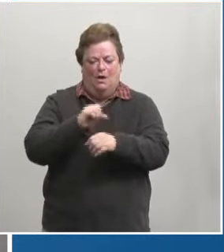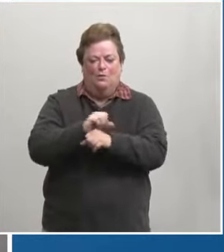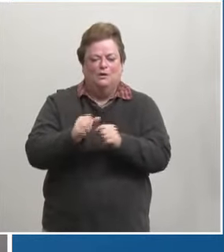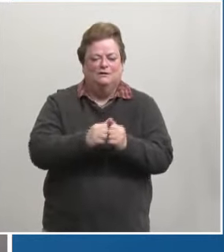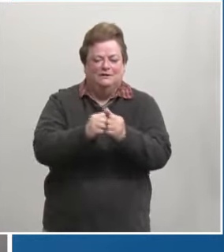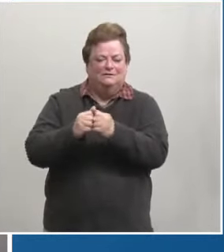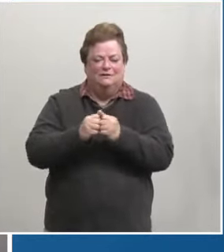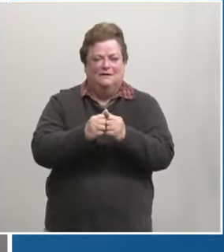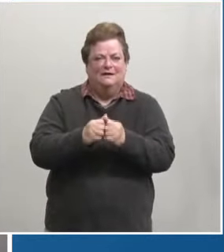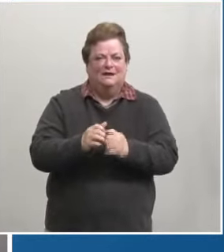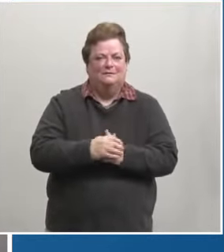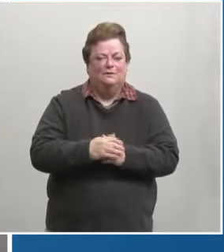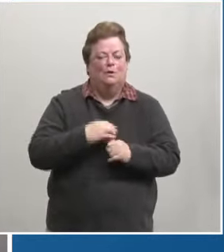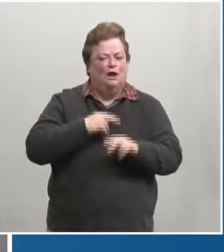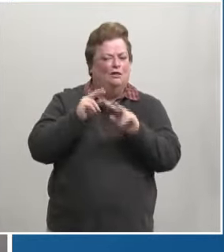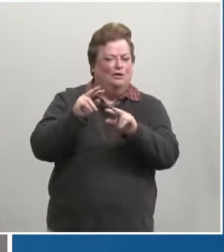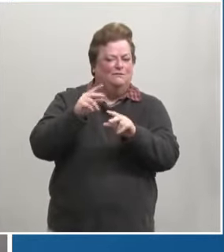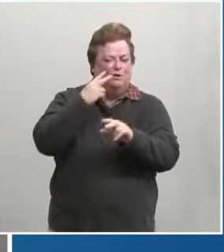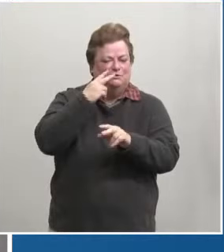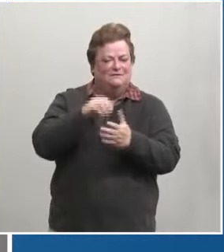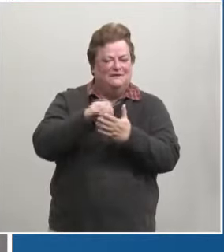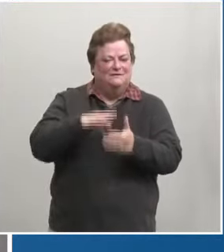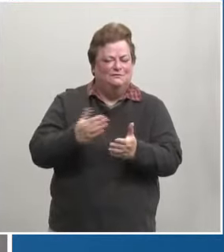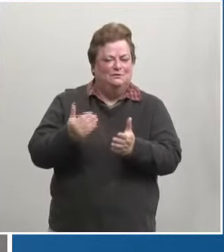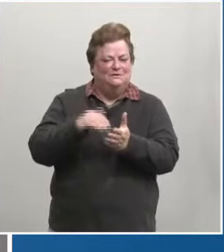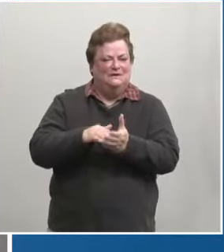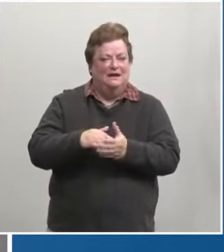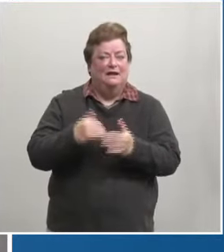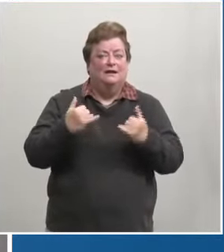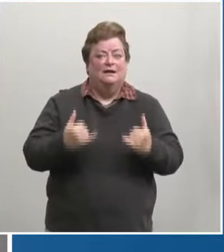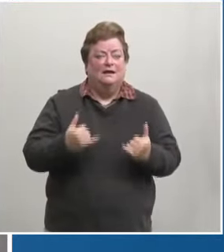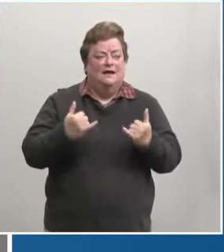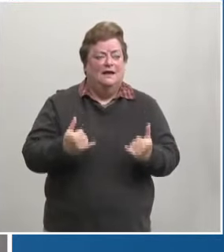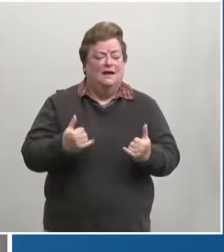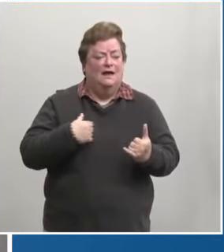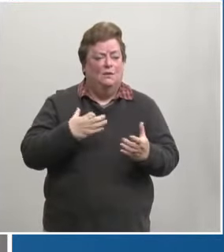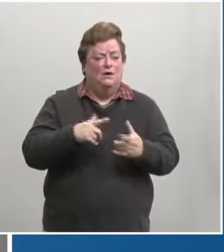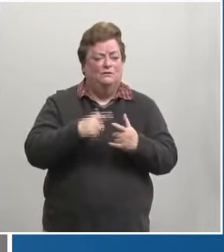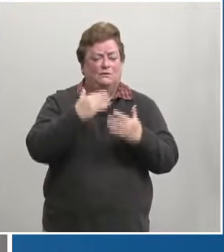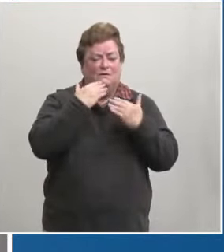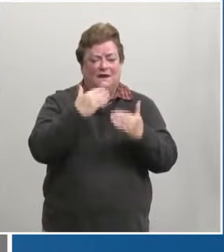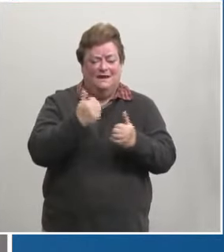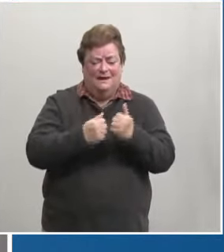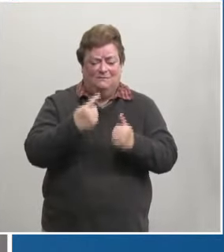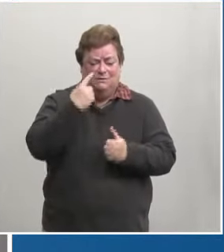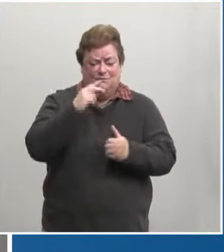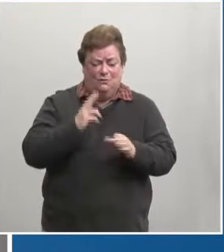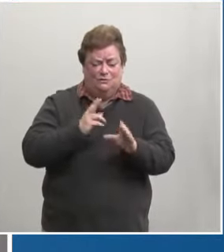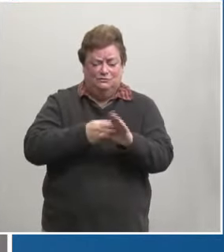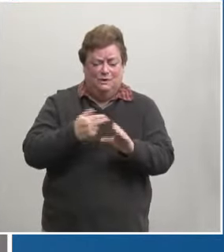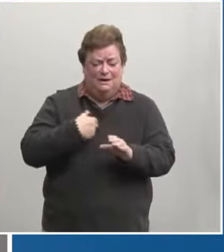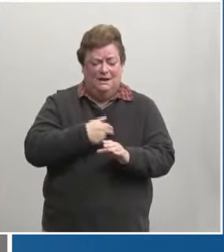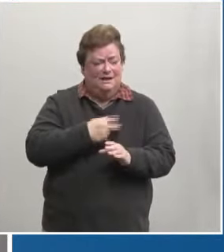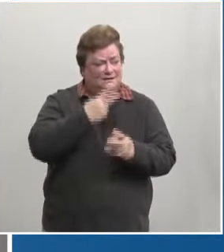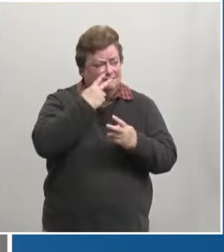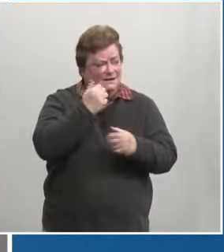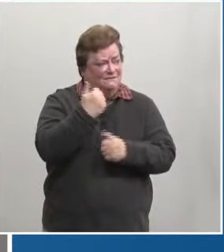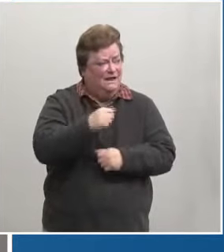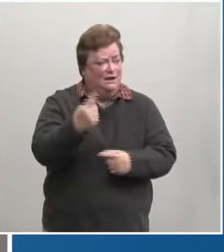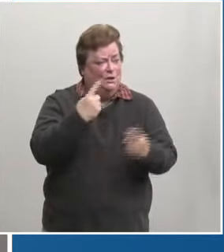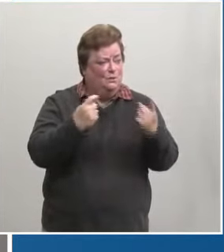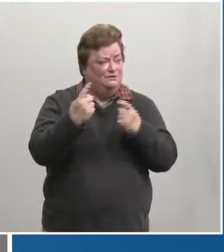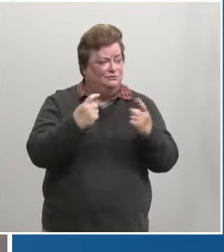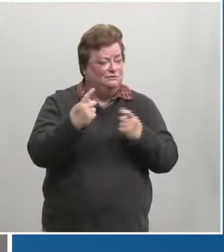looking forward to seeing students again, too. At this time, I'd like to thank everyone for joining us and see if anyone has any